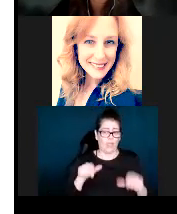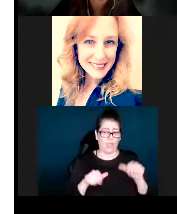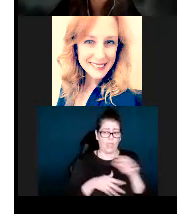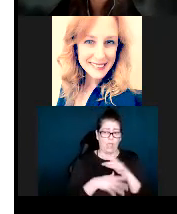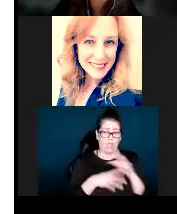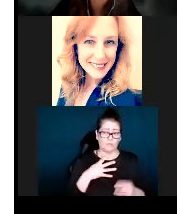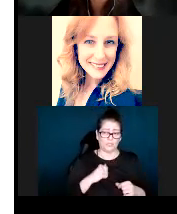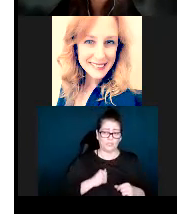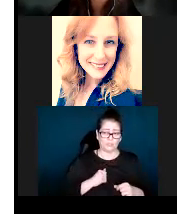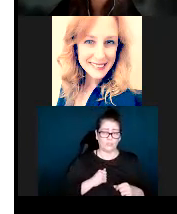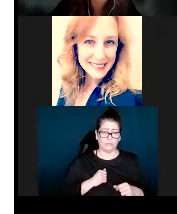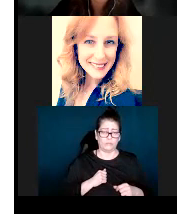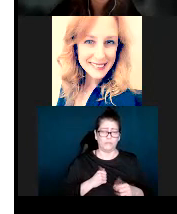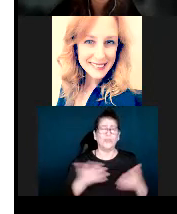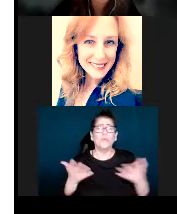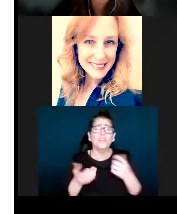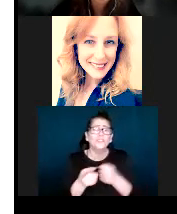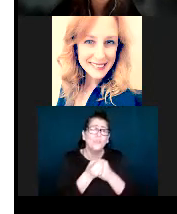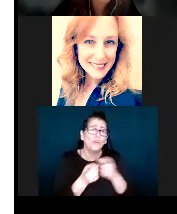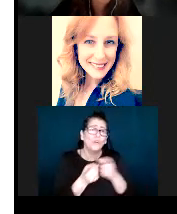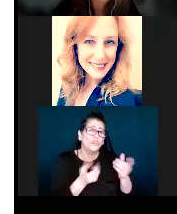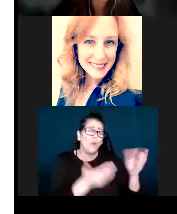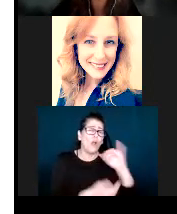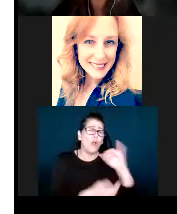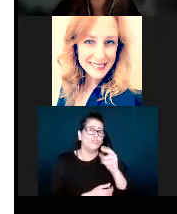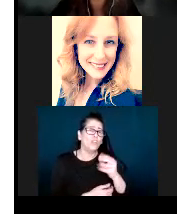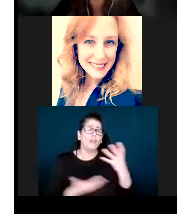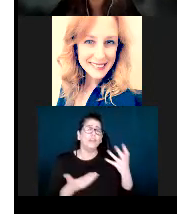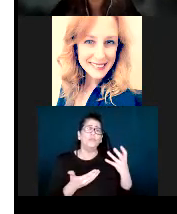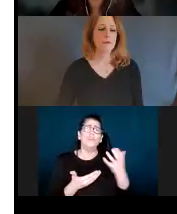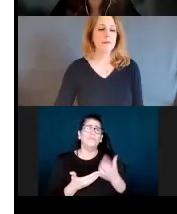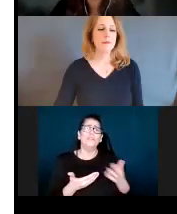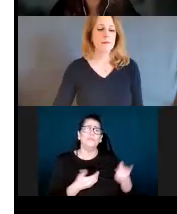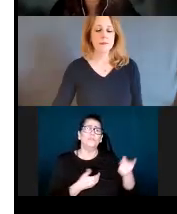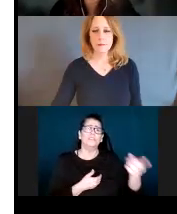you offer John, and what specific resources might he require?